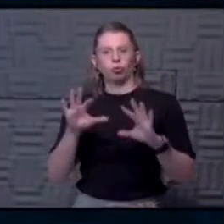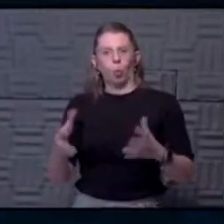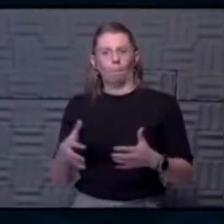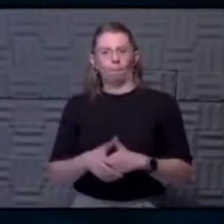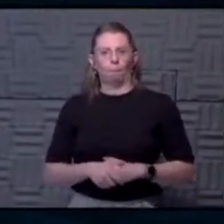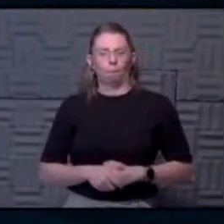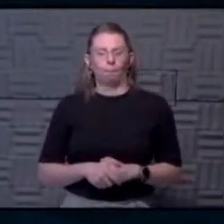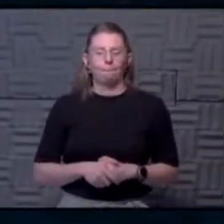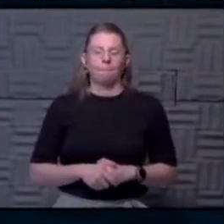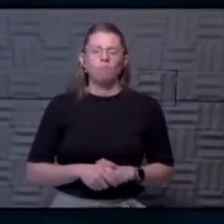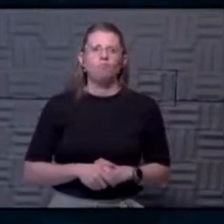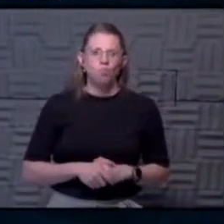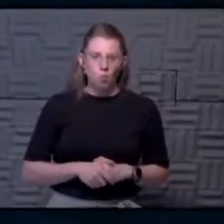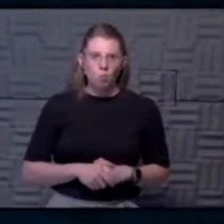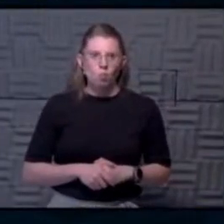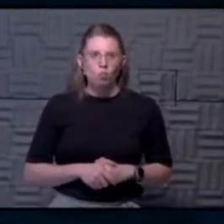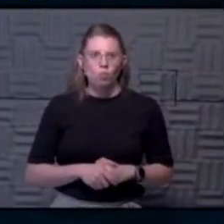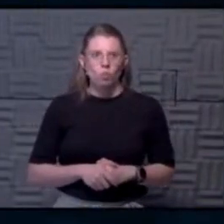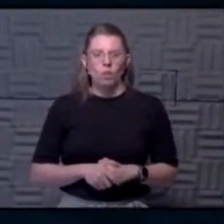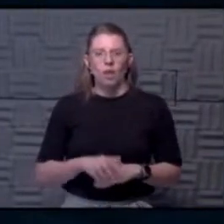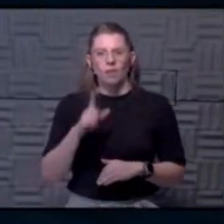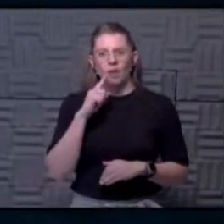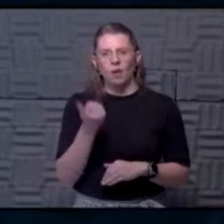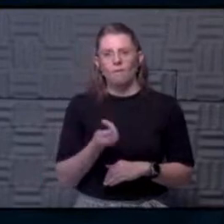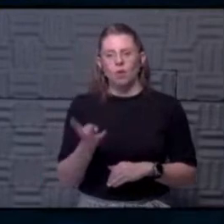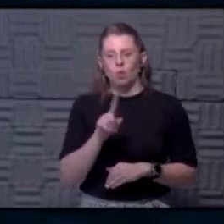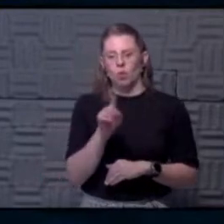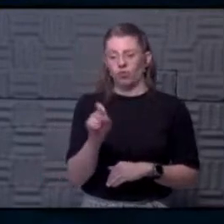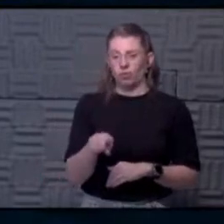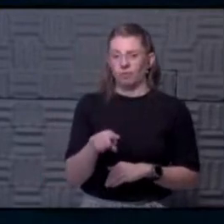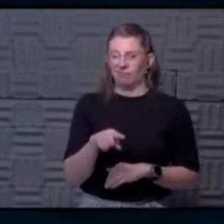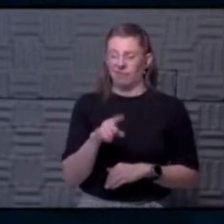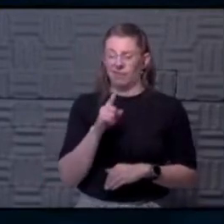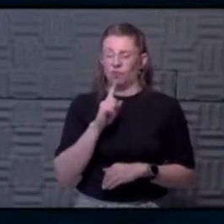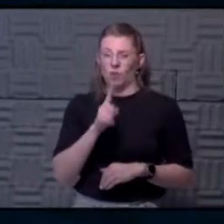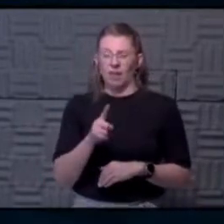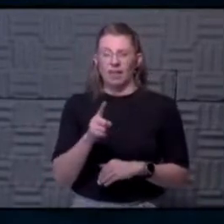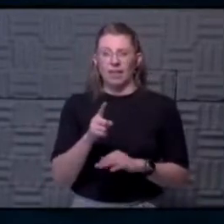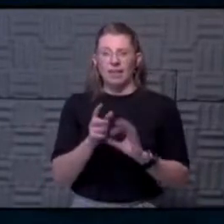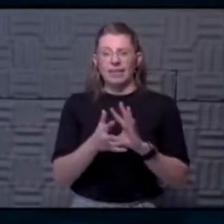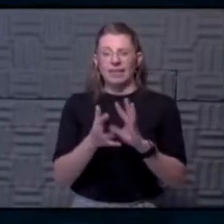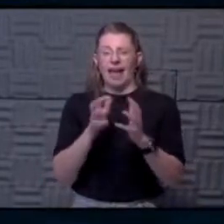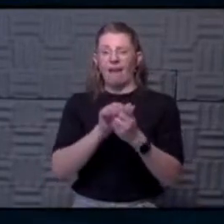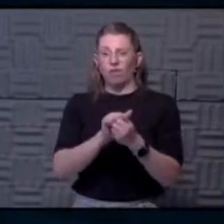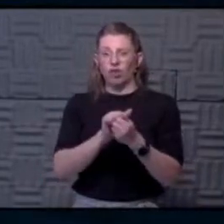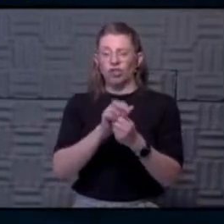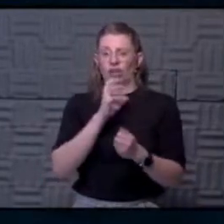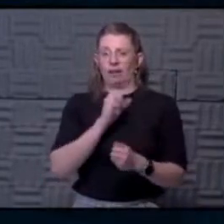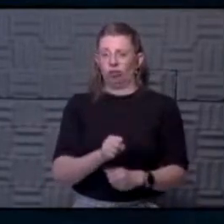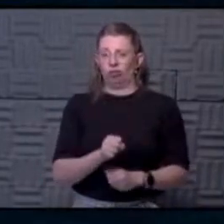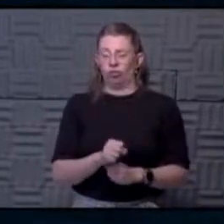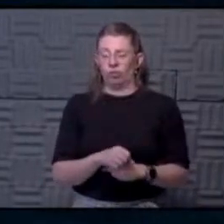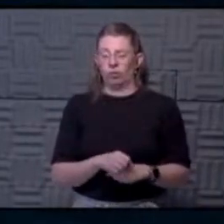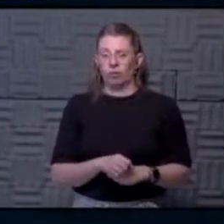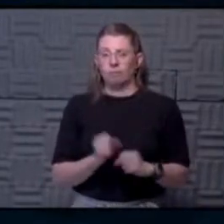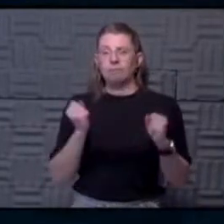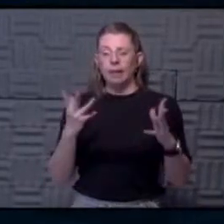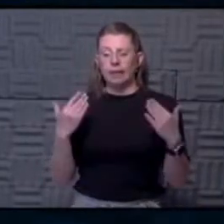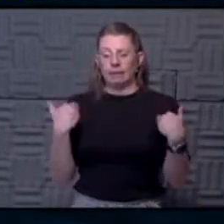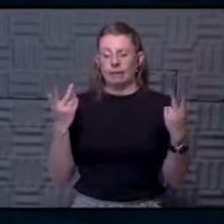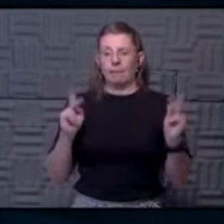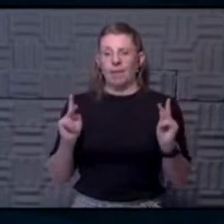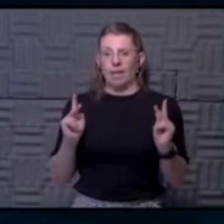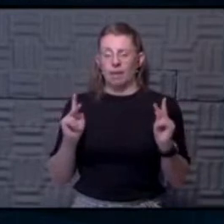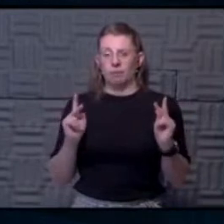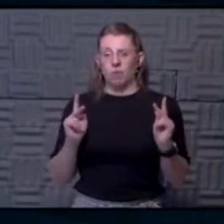So I think there are a couple of questions buried in there. Number one, this is an average age. We had a lot of young people who